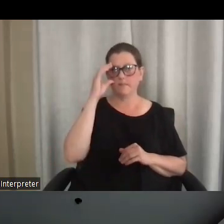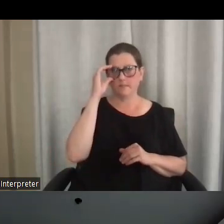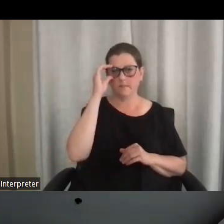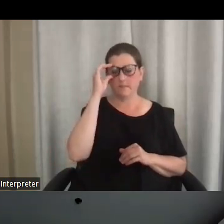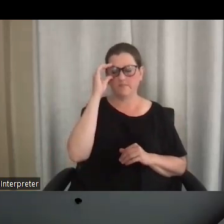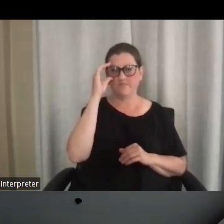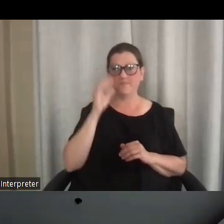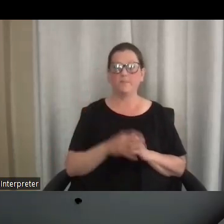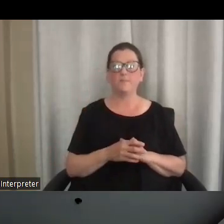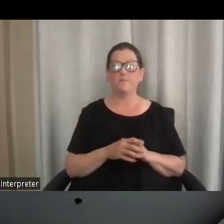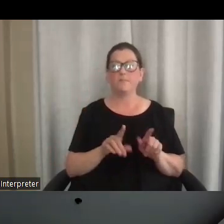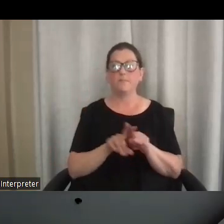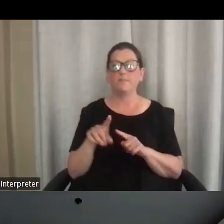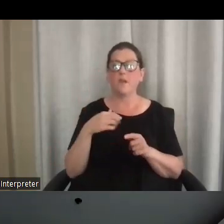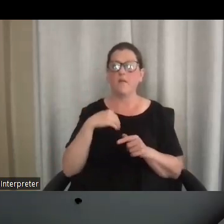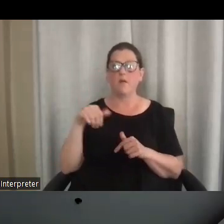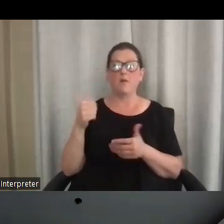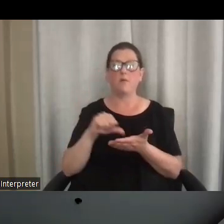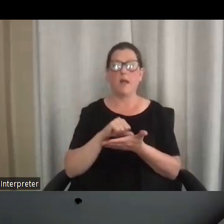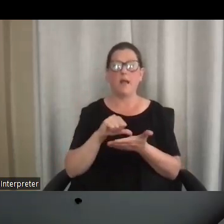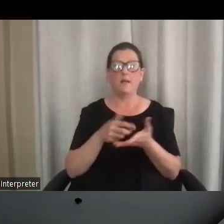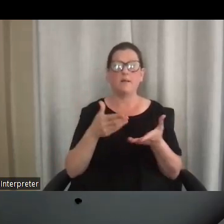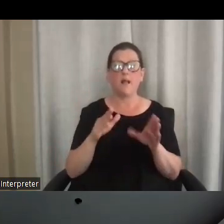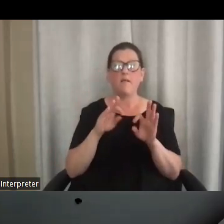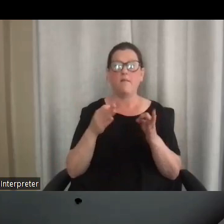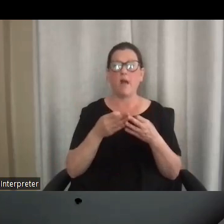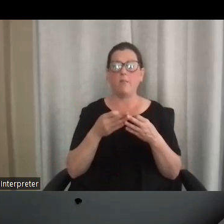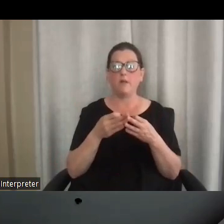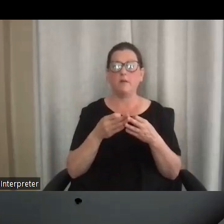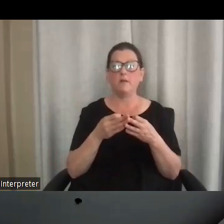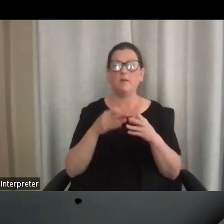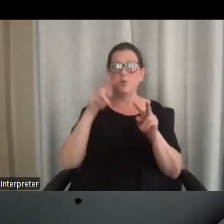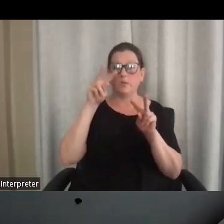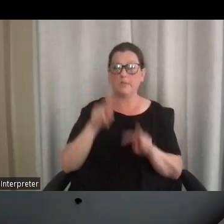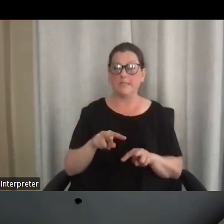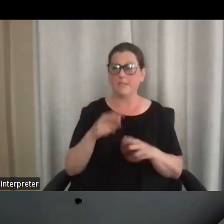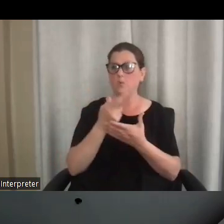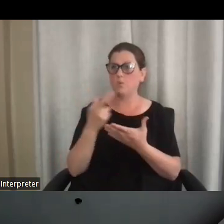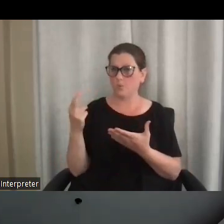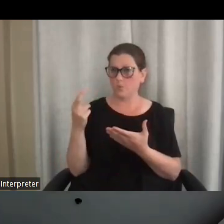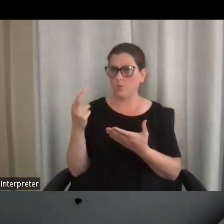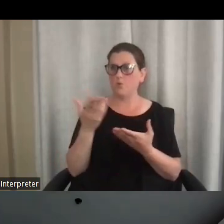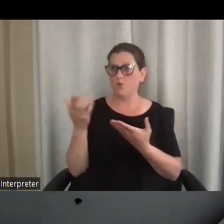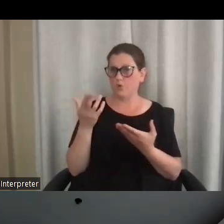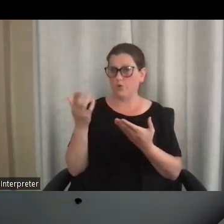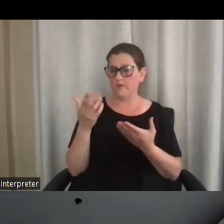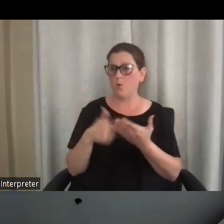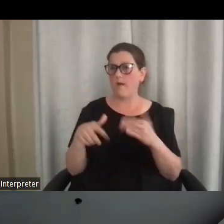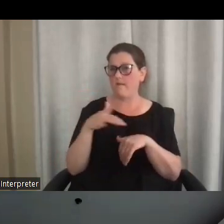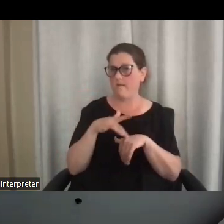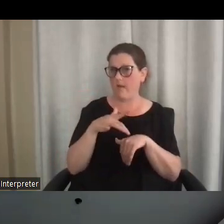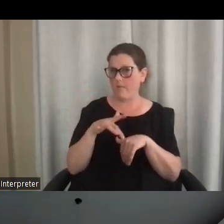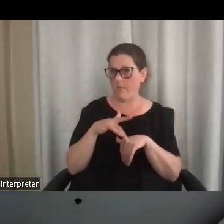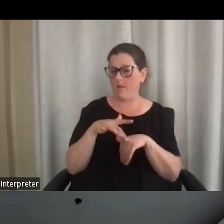There's also a page that allows families to look at a section that lists different resources and services available for children and